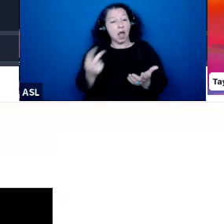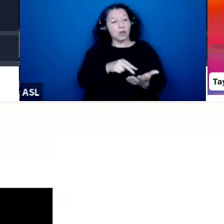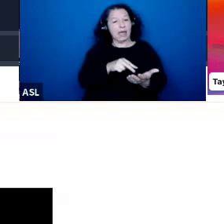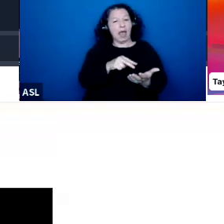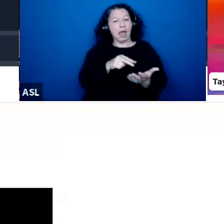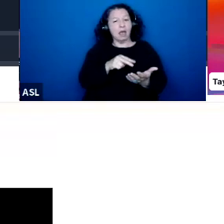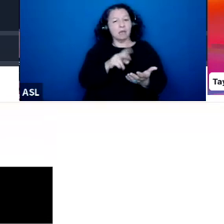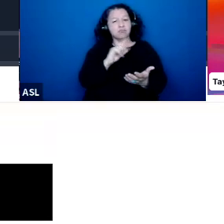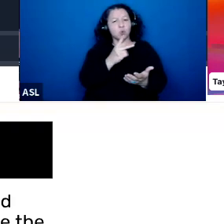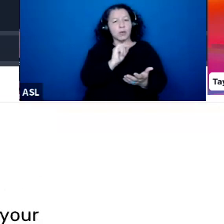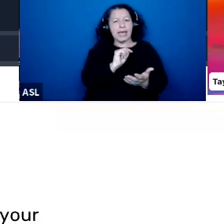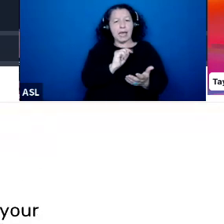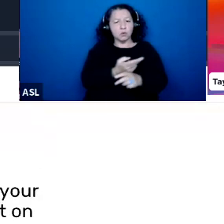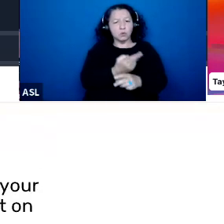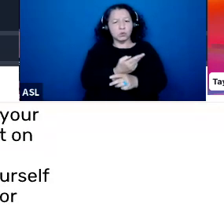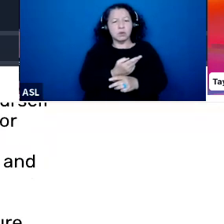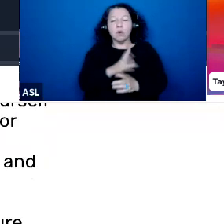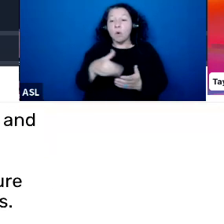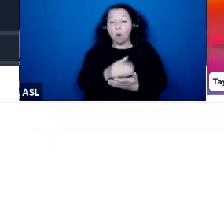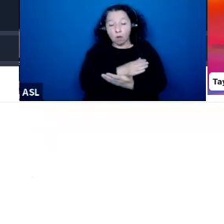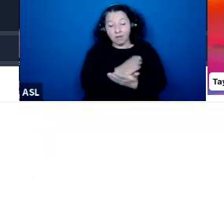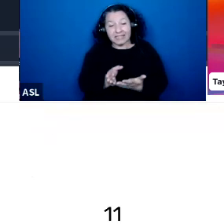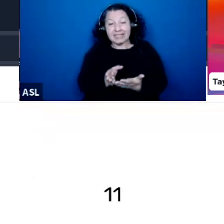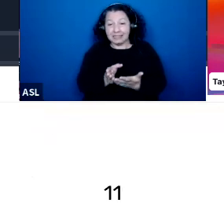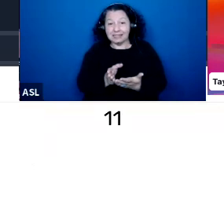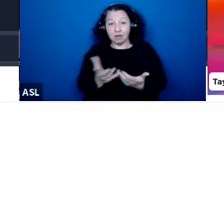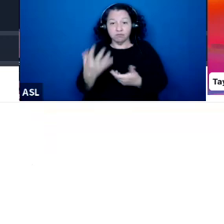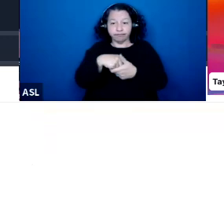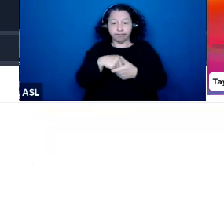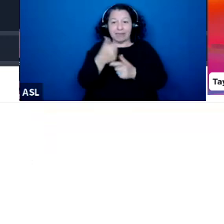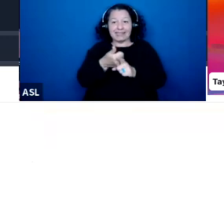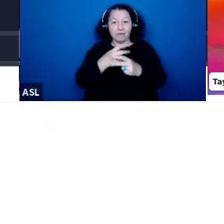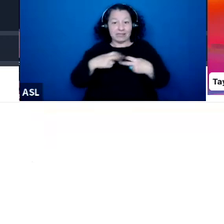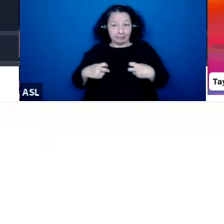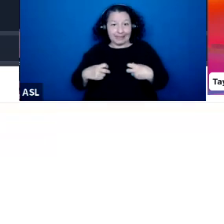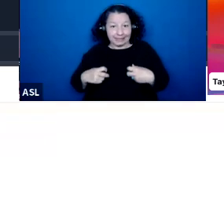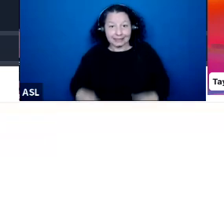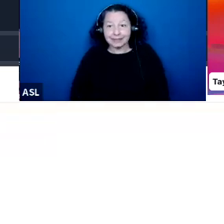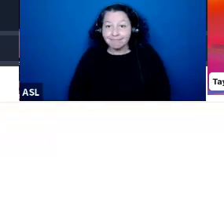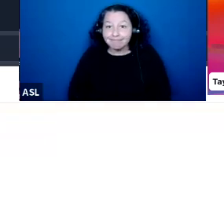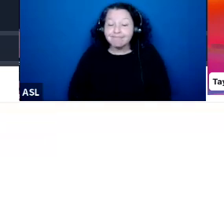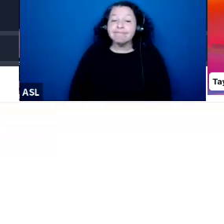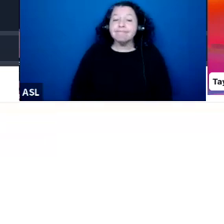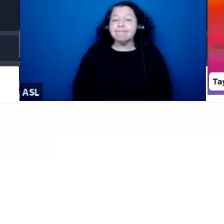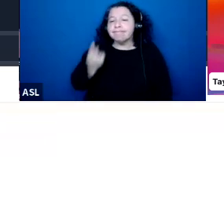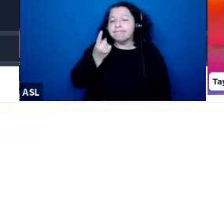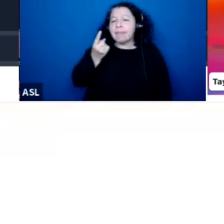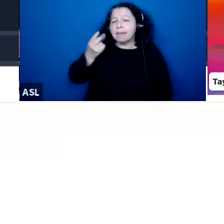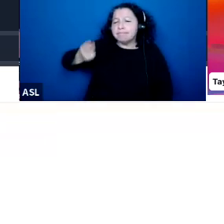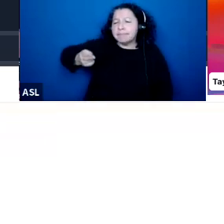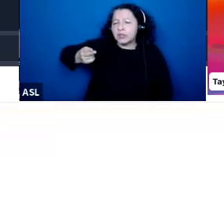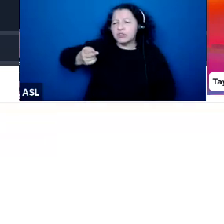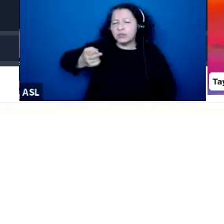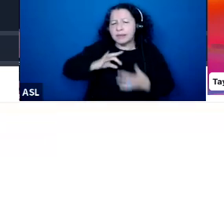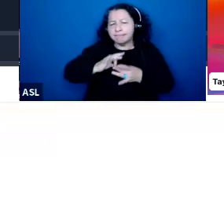on and revisit the toolkit? So all of those pieces make up that self-assessment. And then, so with the